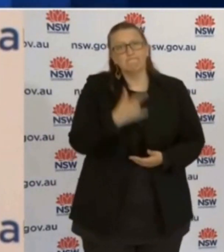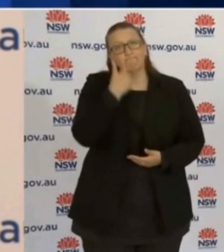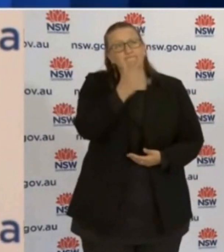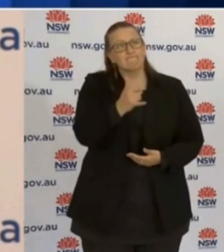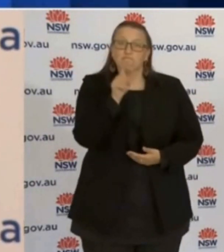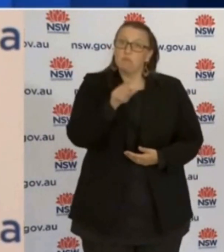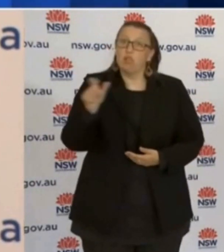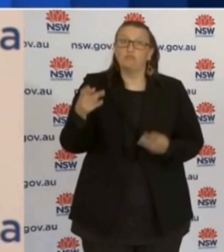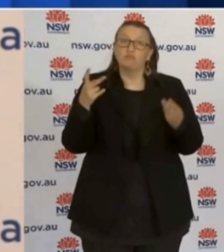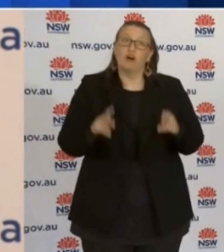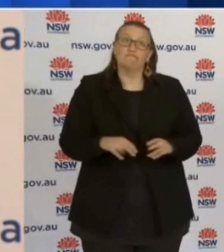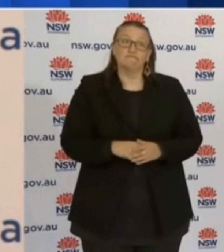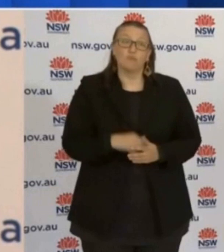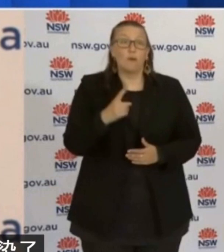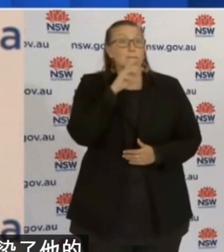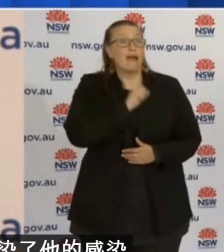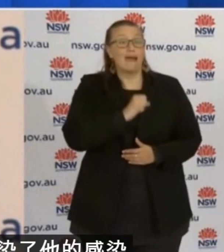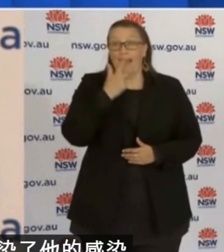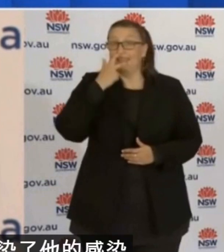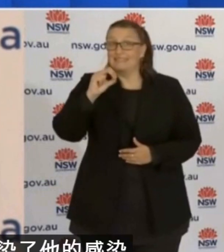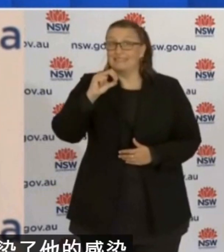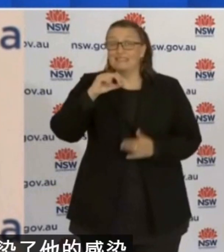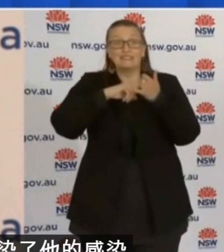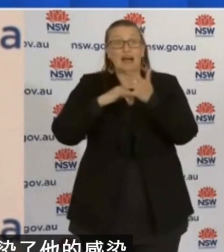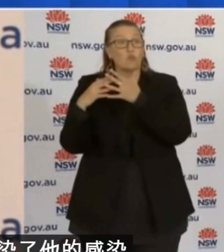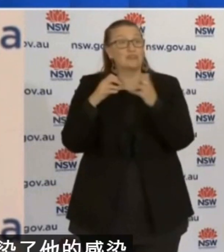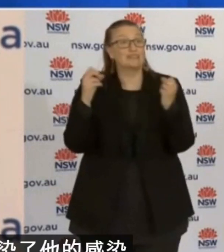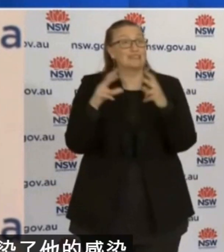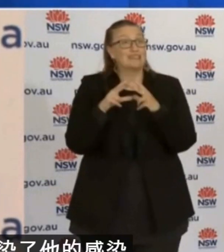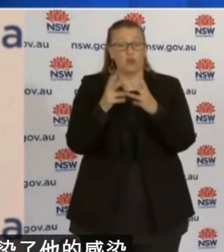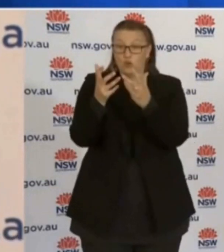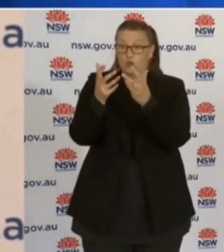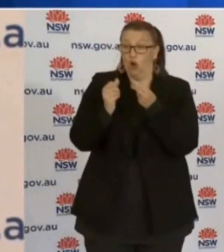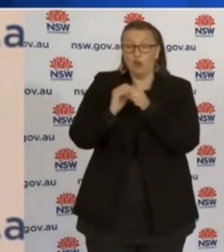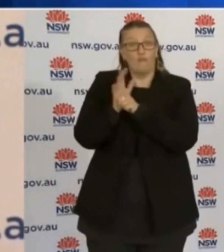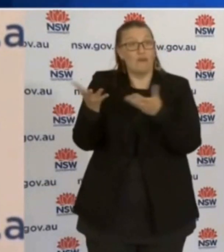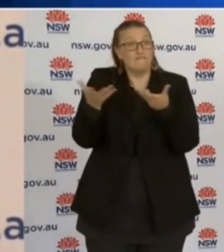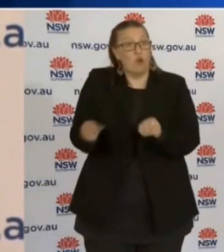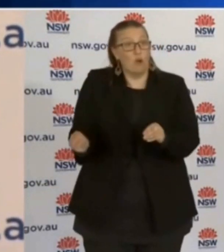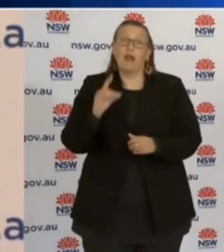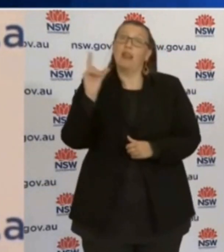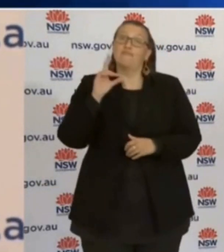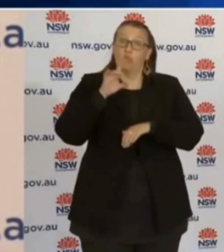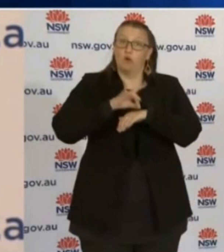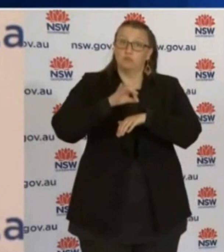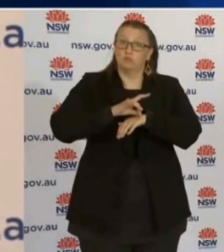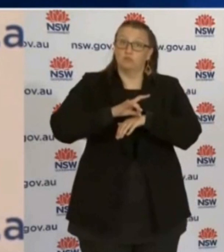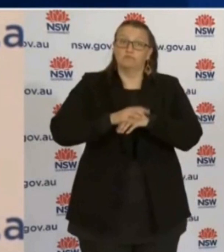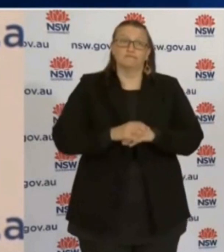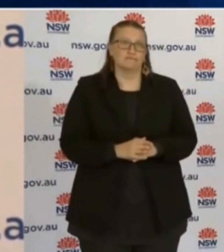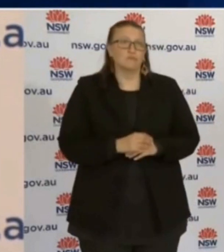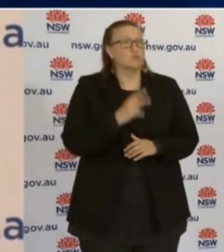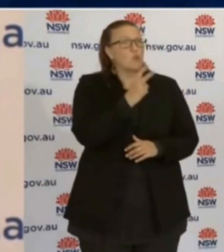from southwestern Sydney who acquired his infection as part of the Liverpool hospital outbreak. He tested positive on the 29th